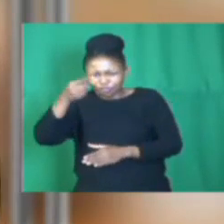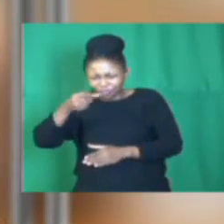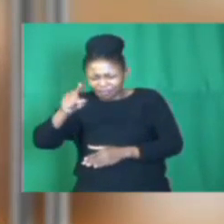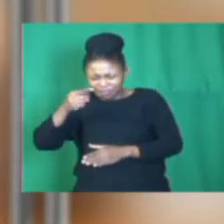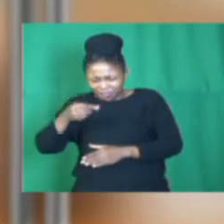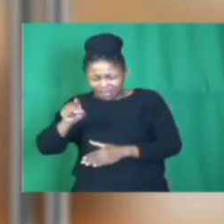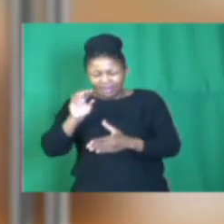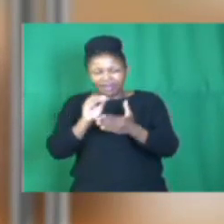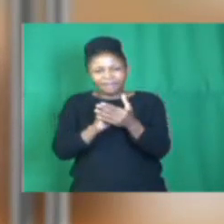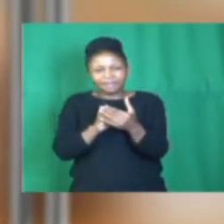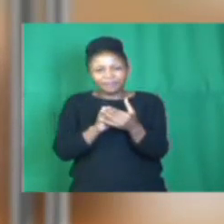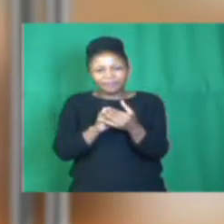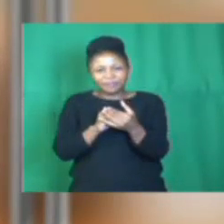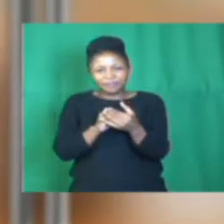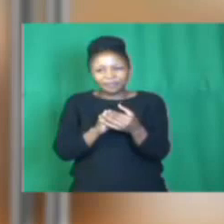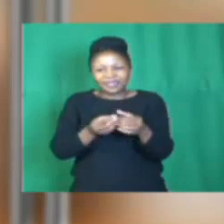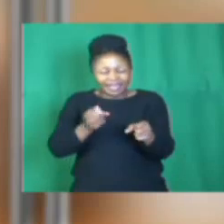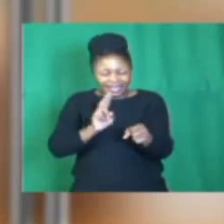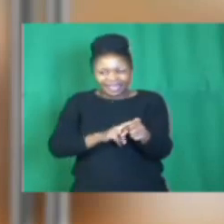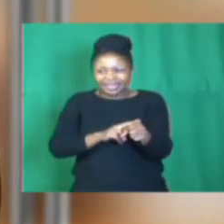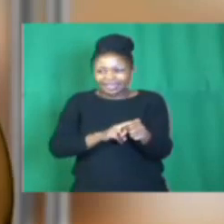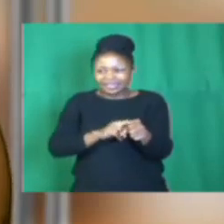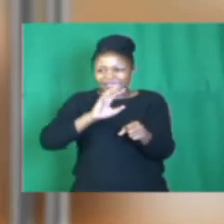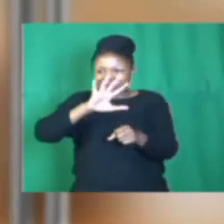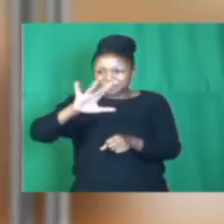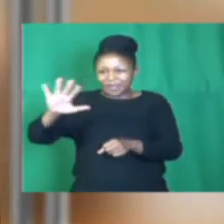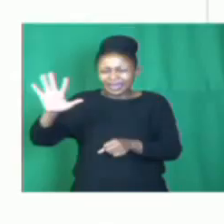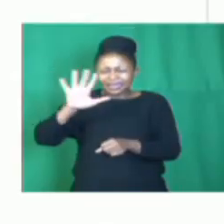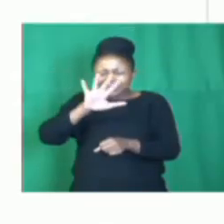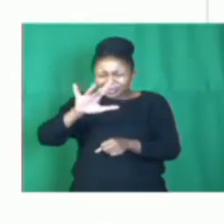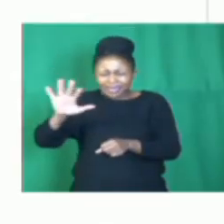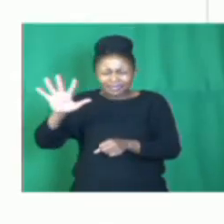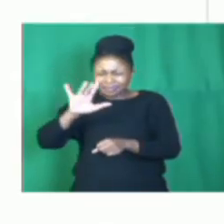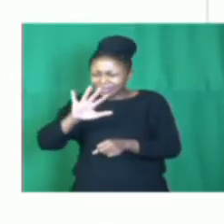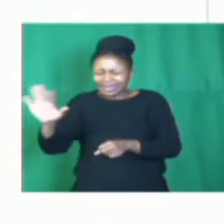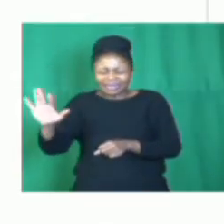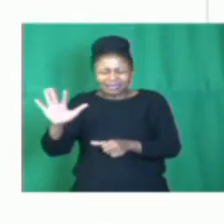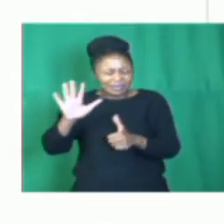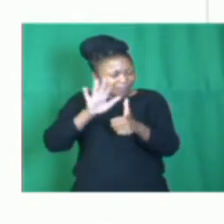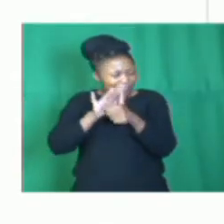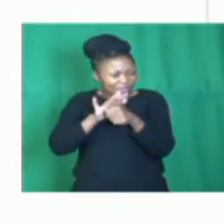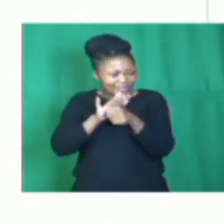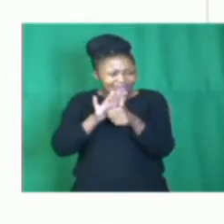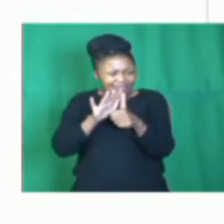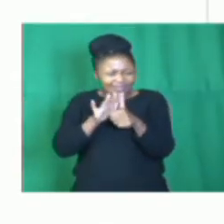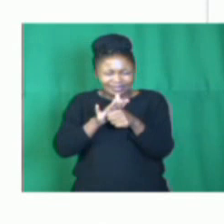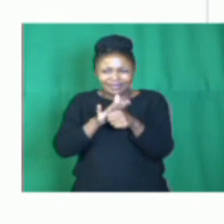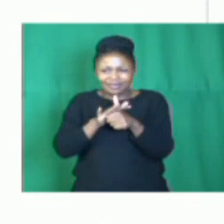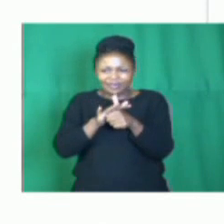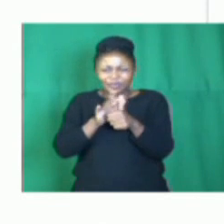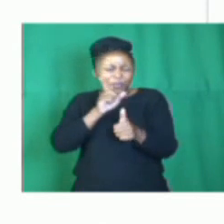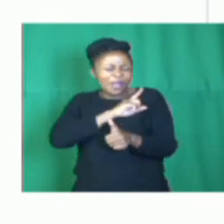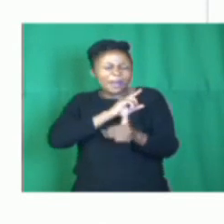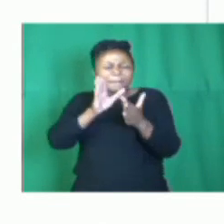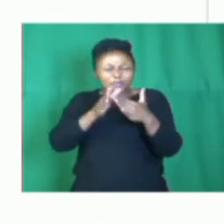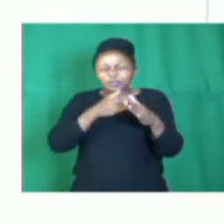are asked to mind your spelling. Okay, because it is never forgiven in this